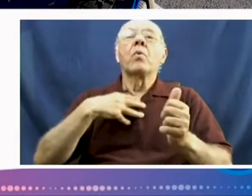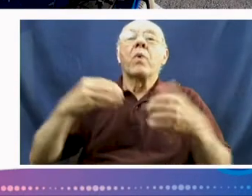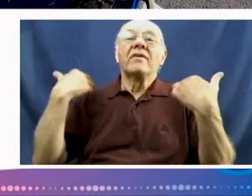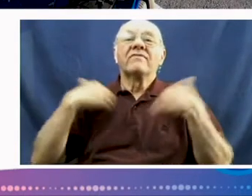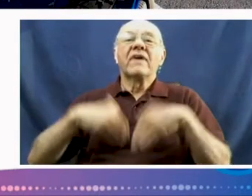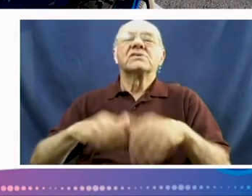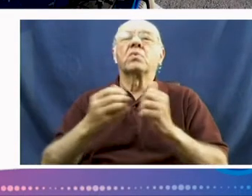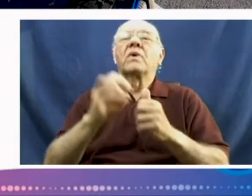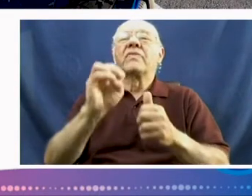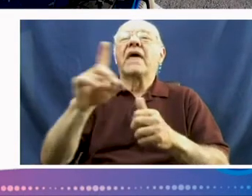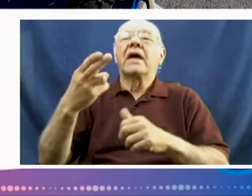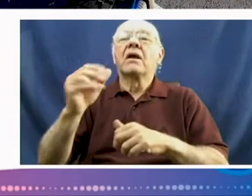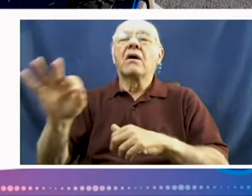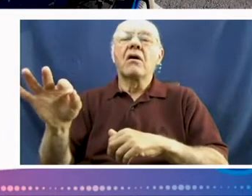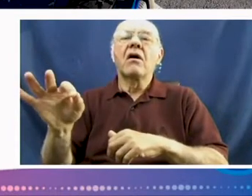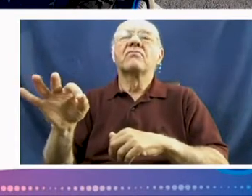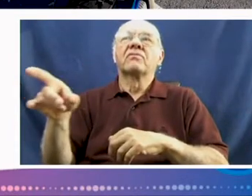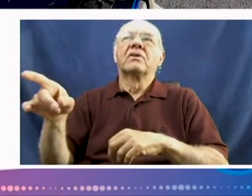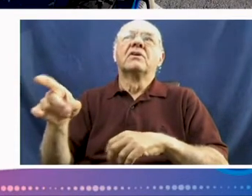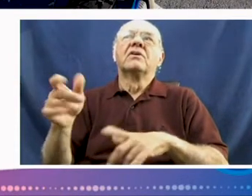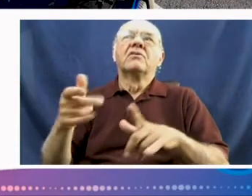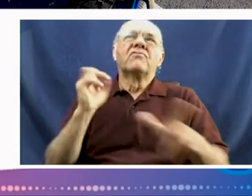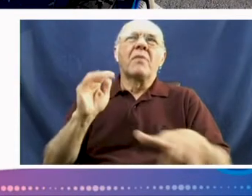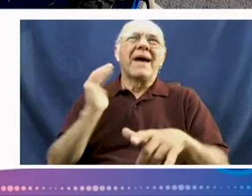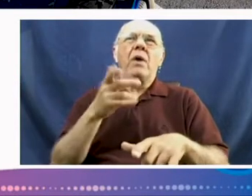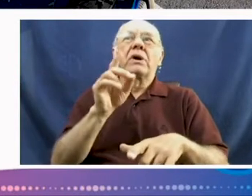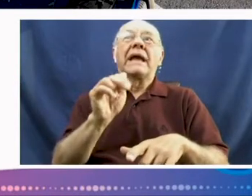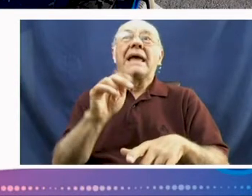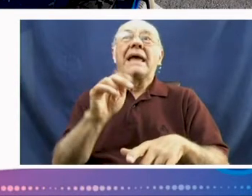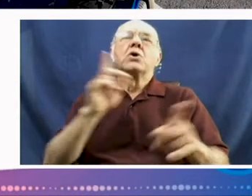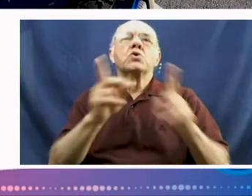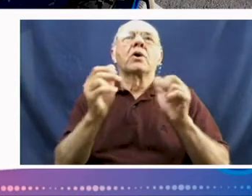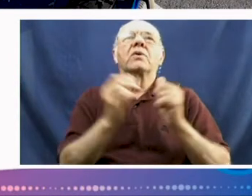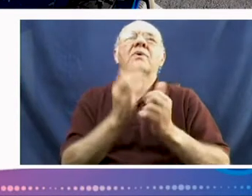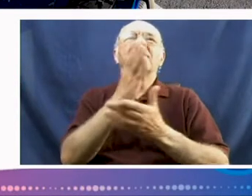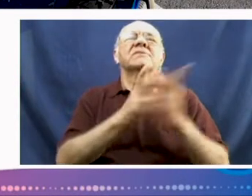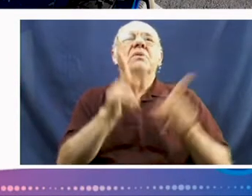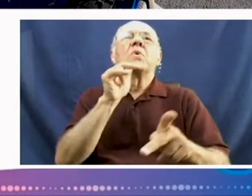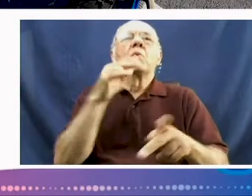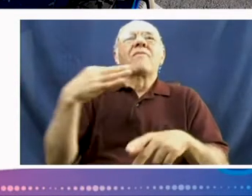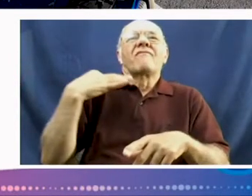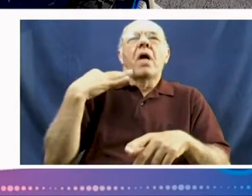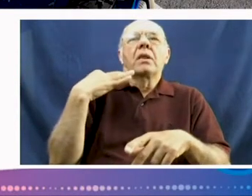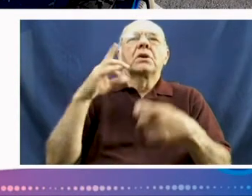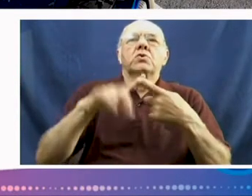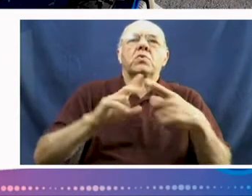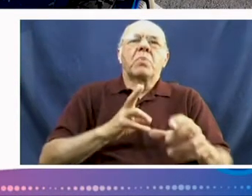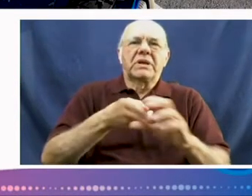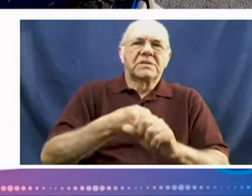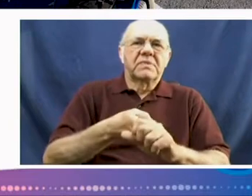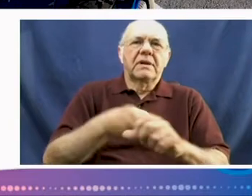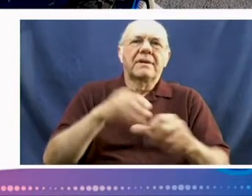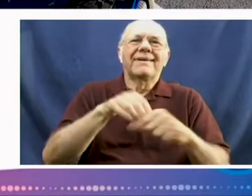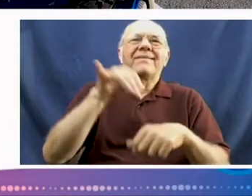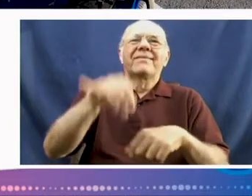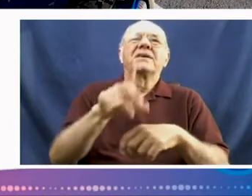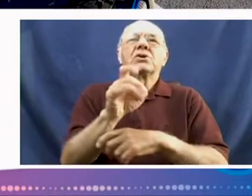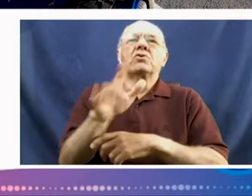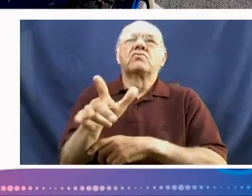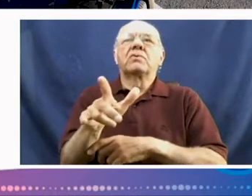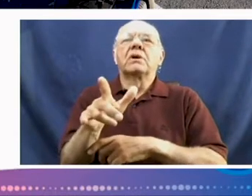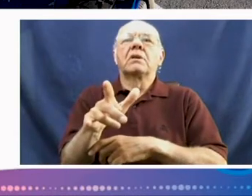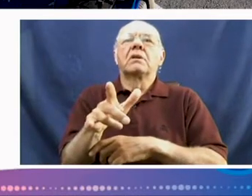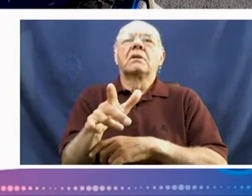the directors from ADA speaking with some of the folks who volunteered to participate in the drill with different types